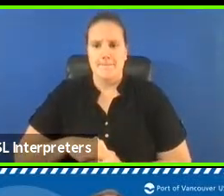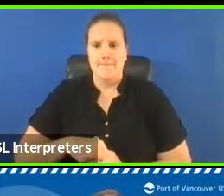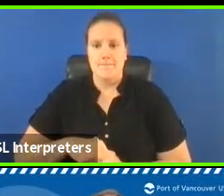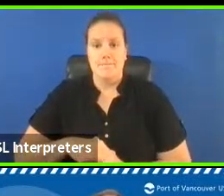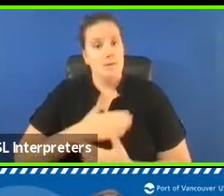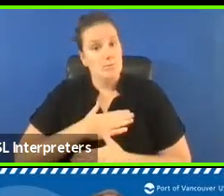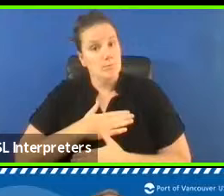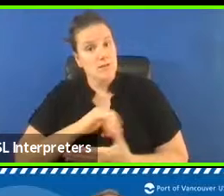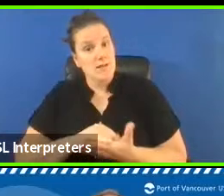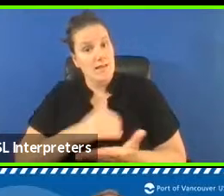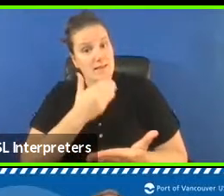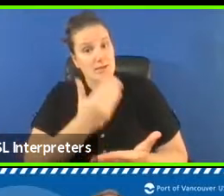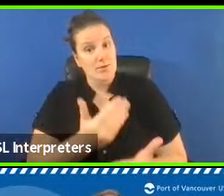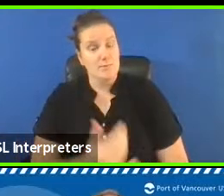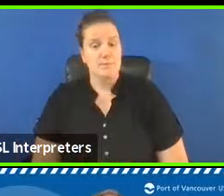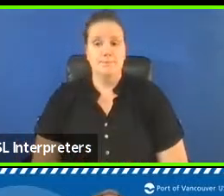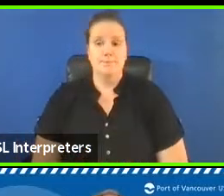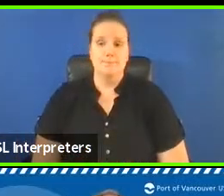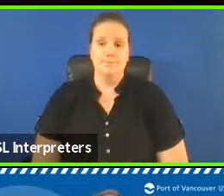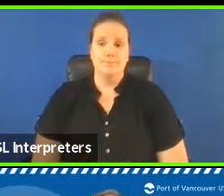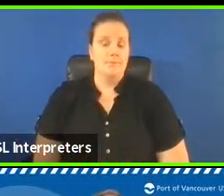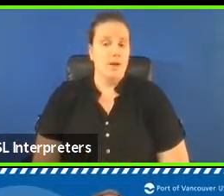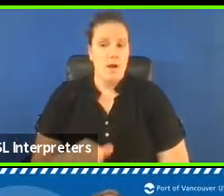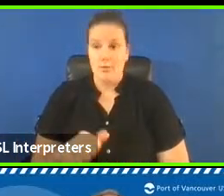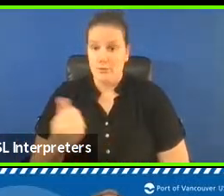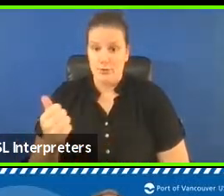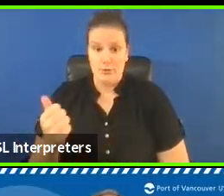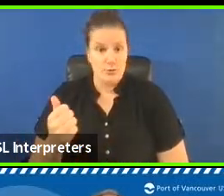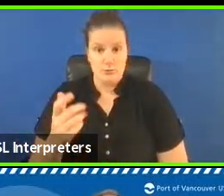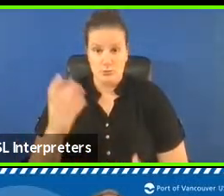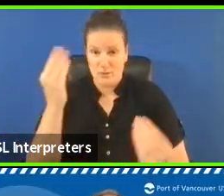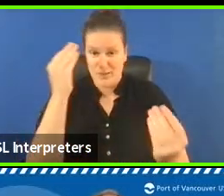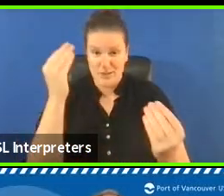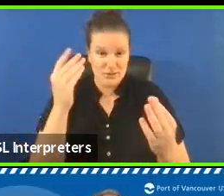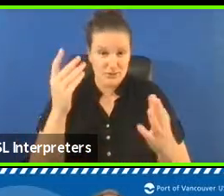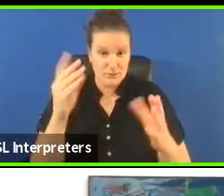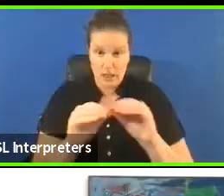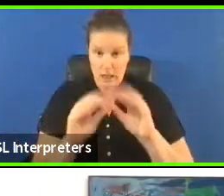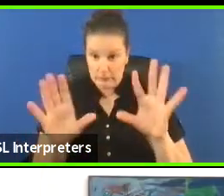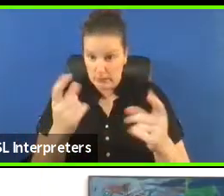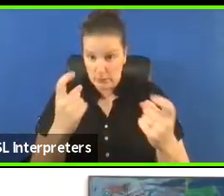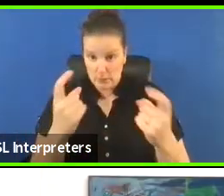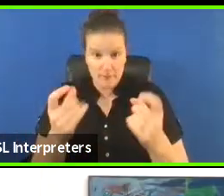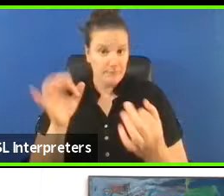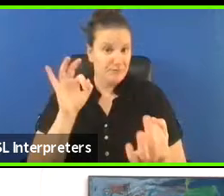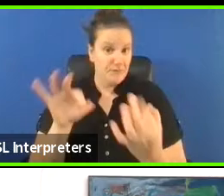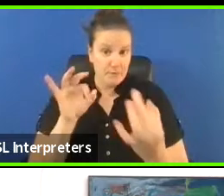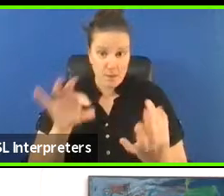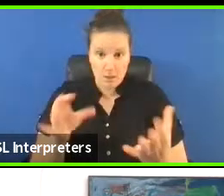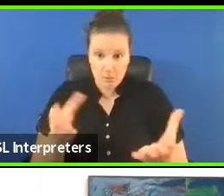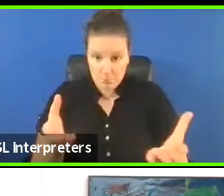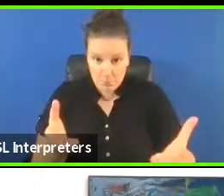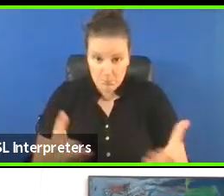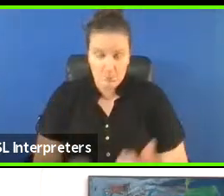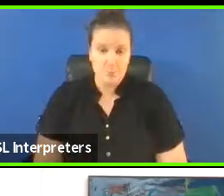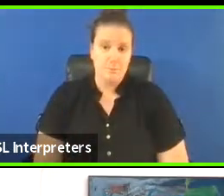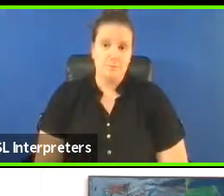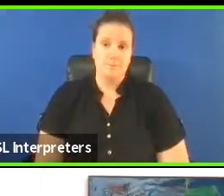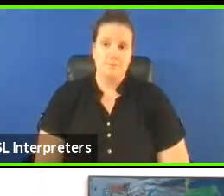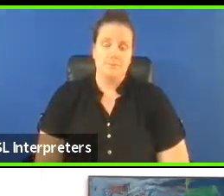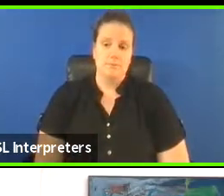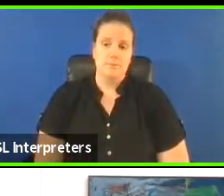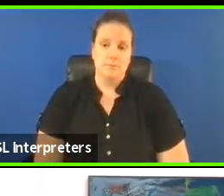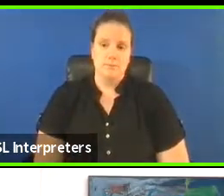Appreciate it, thank you. Any others? Reflection, clarifying questions, feedback?